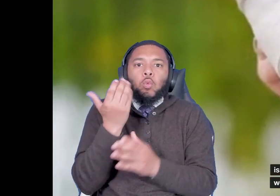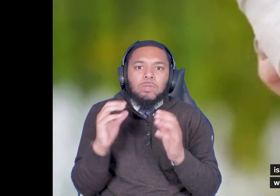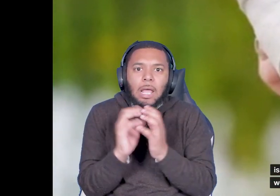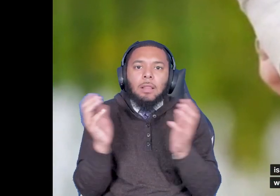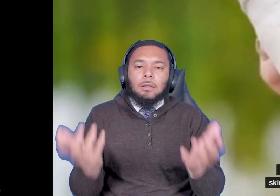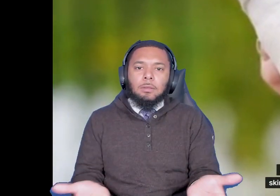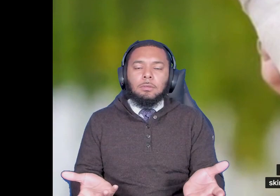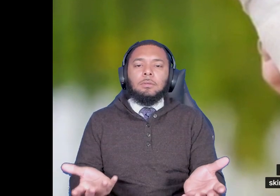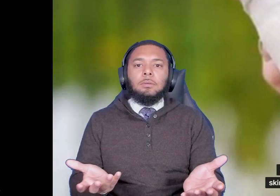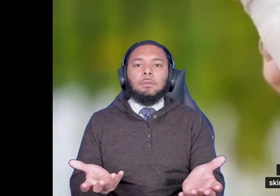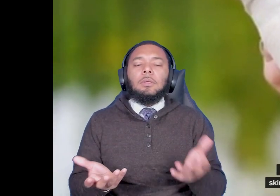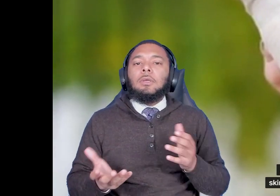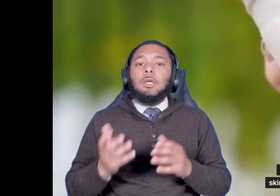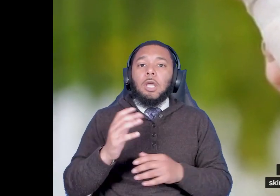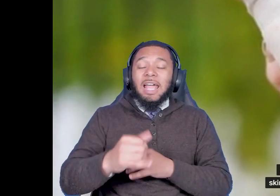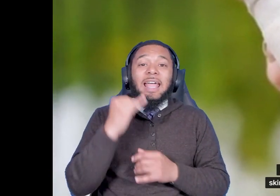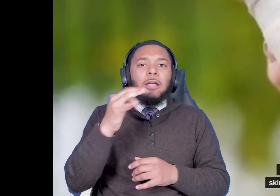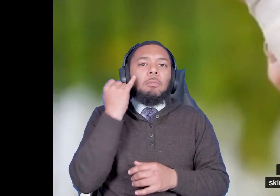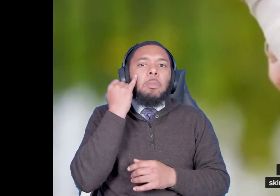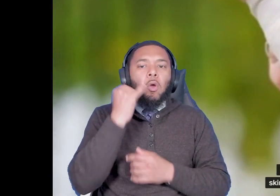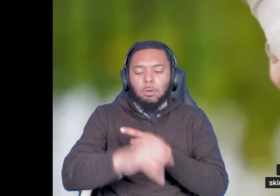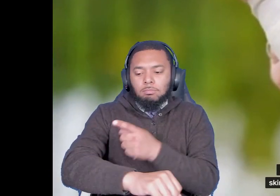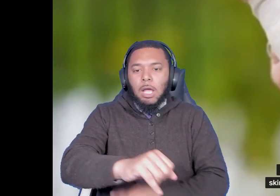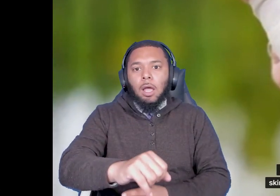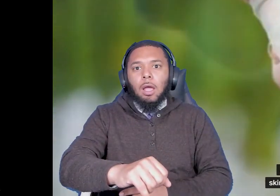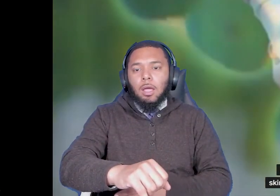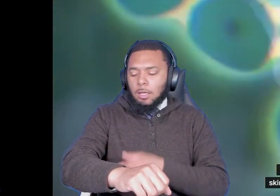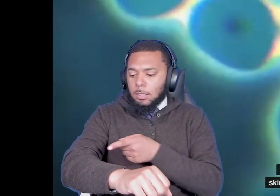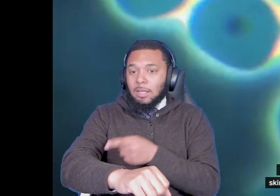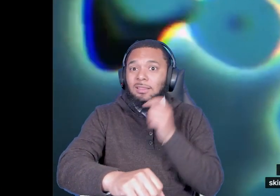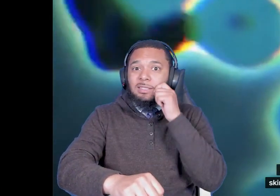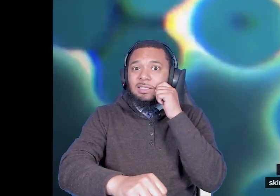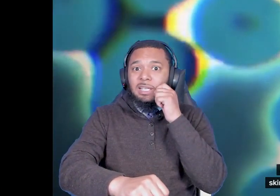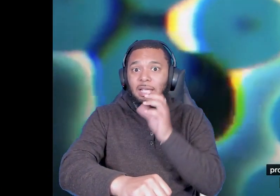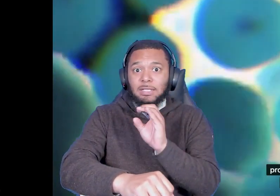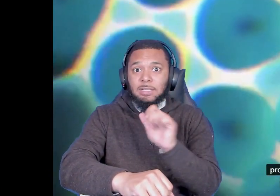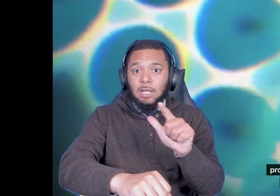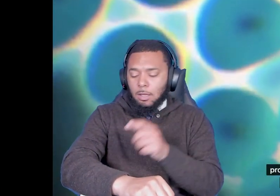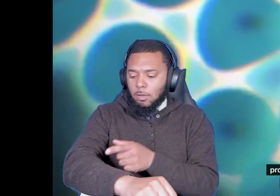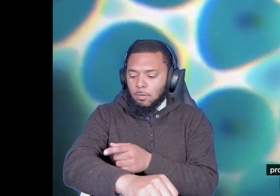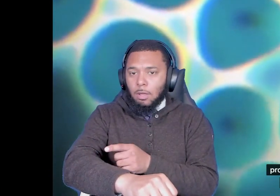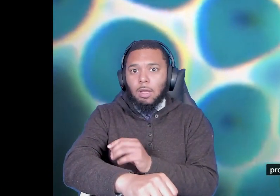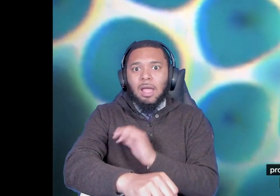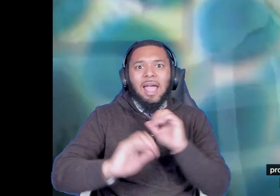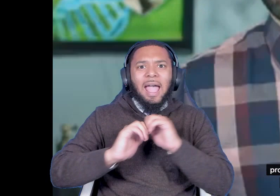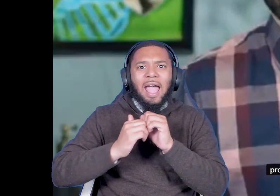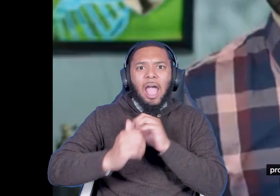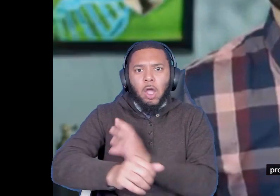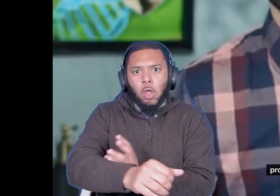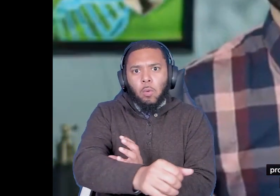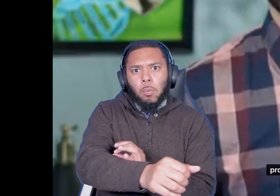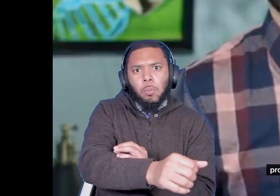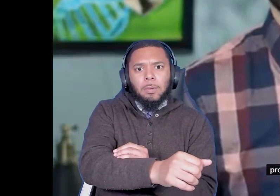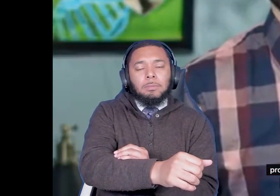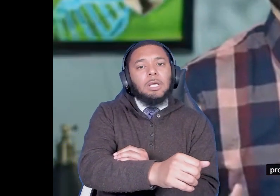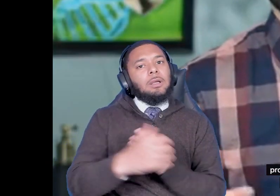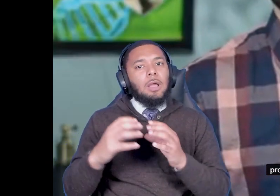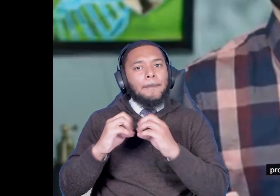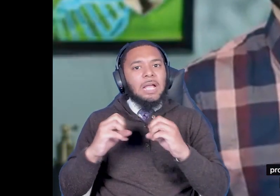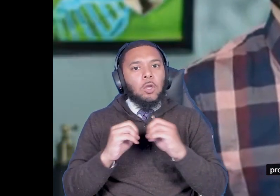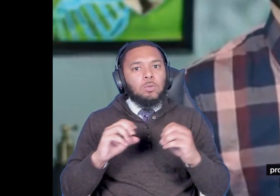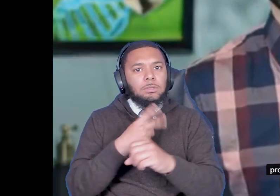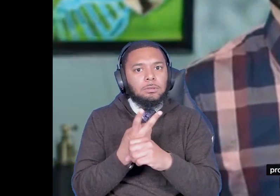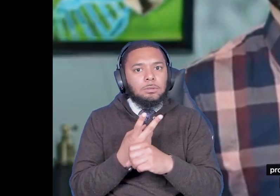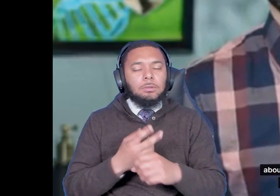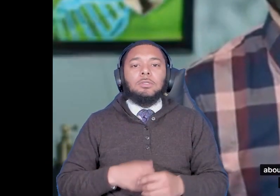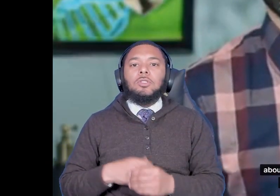you get a cut on your arm and you need to replace the skin cells that were there, mitosis is the process that's going to do it. So growth and repair is